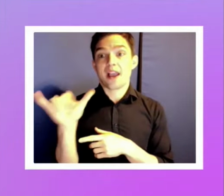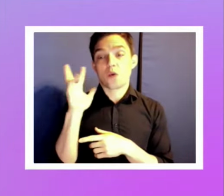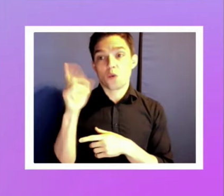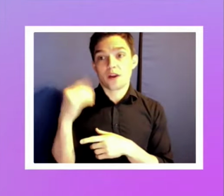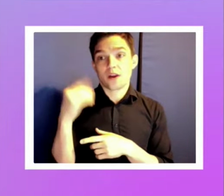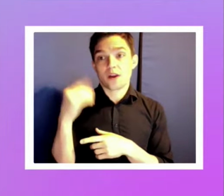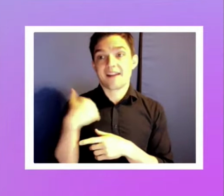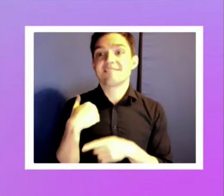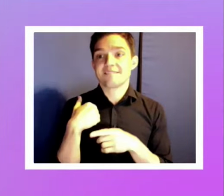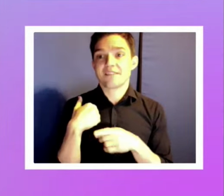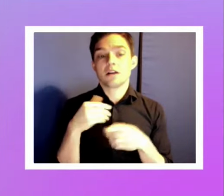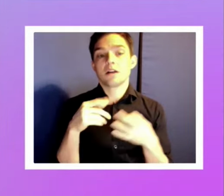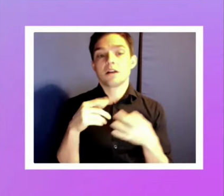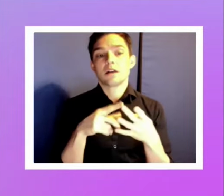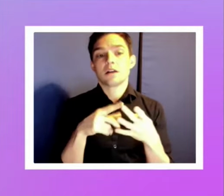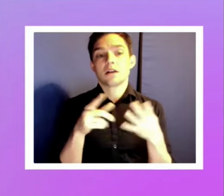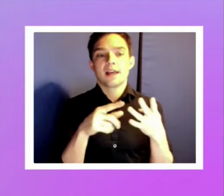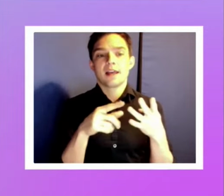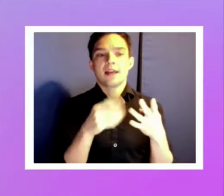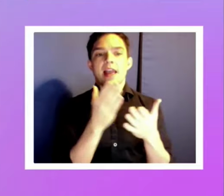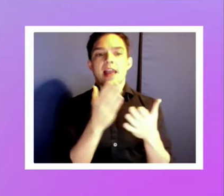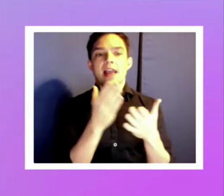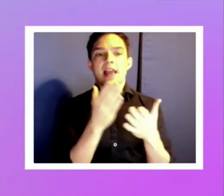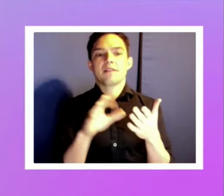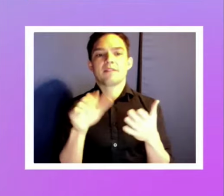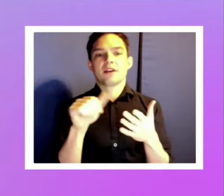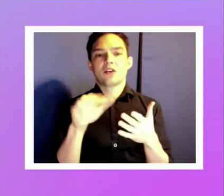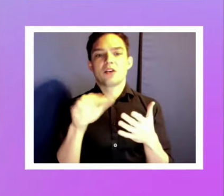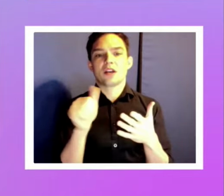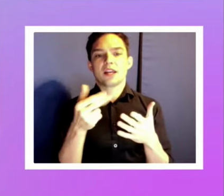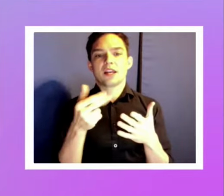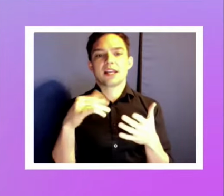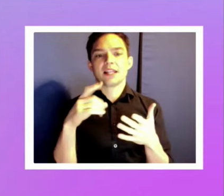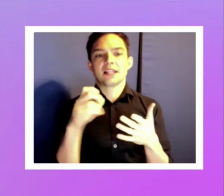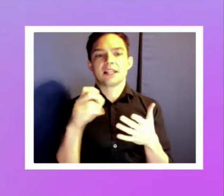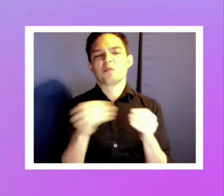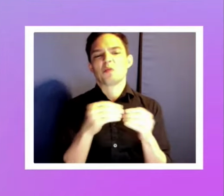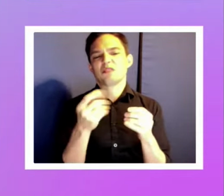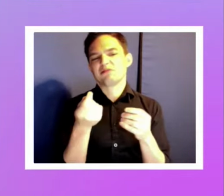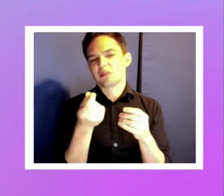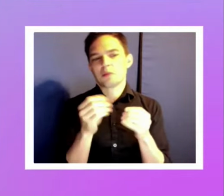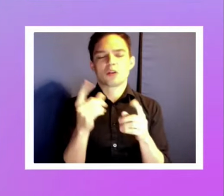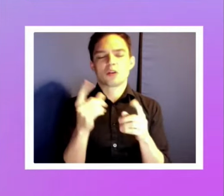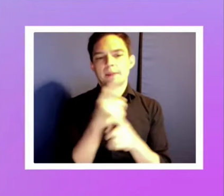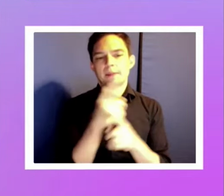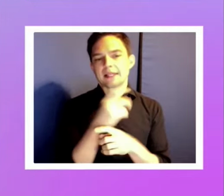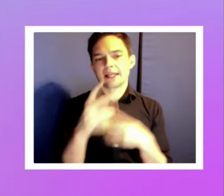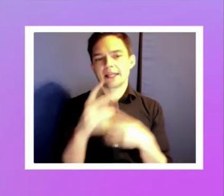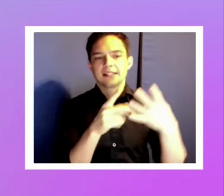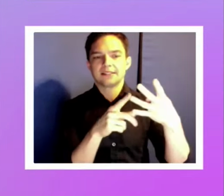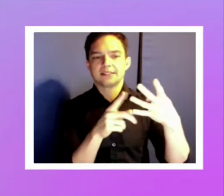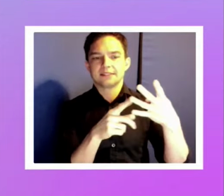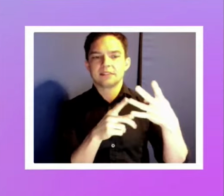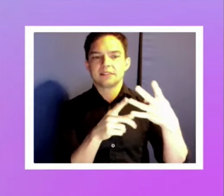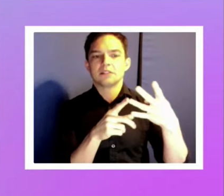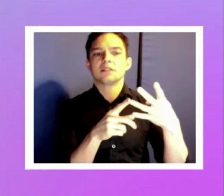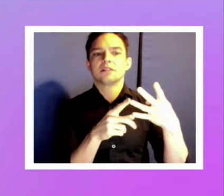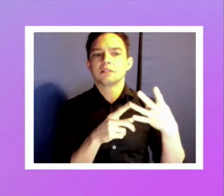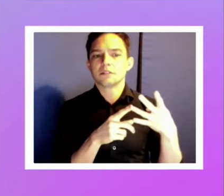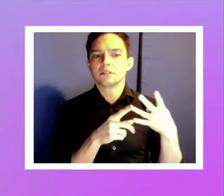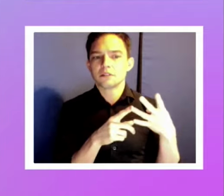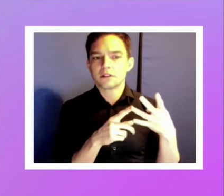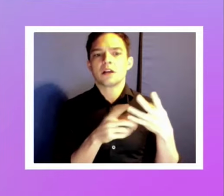There's the element with array hidden, has no focusable content, slightly more complicated one, where there's a